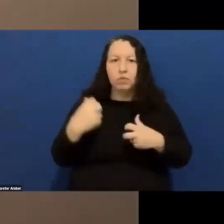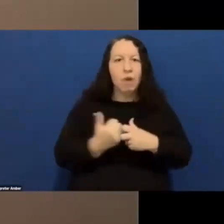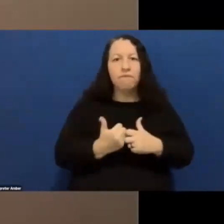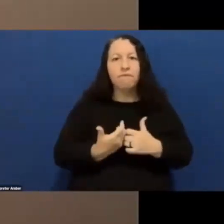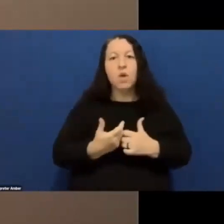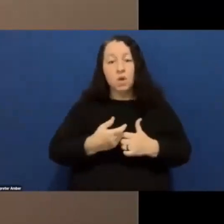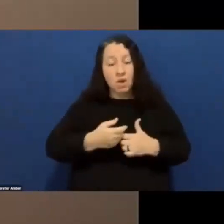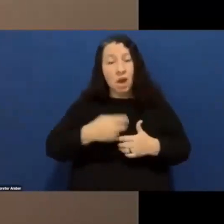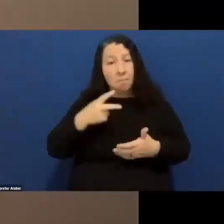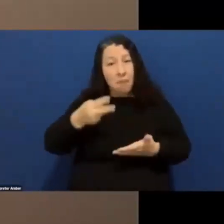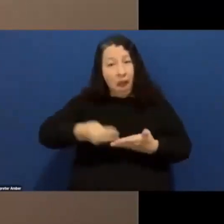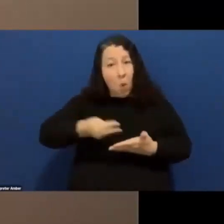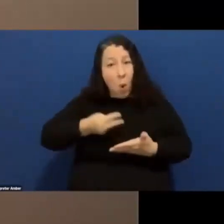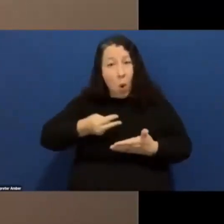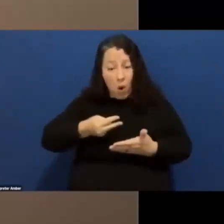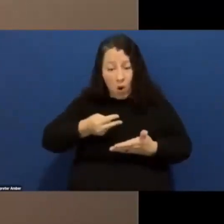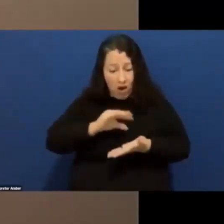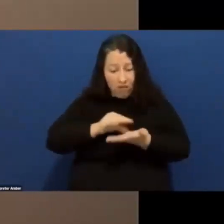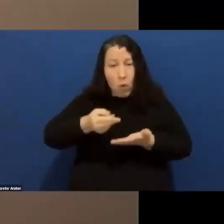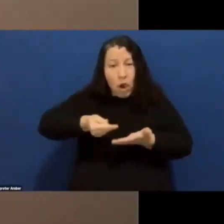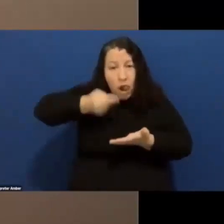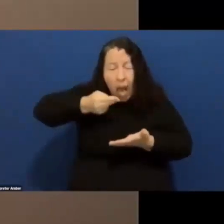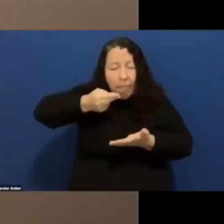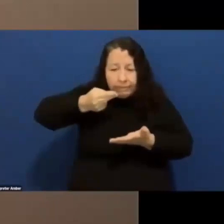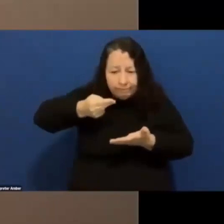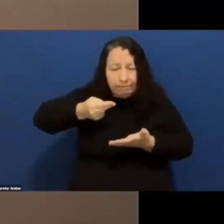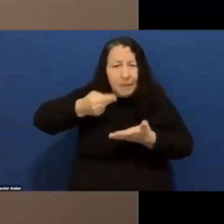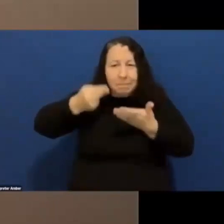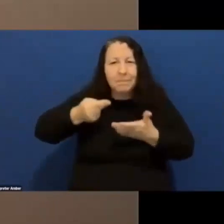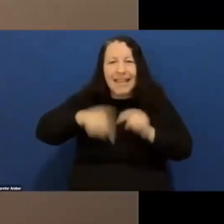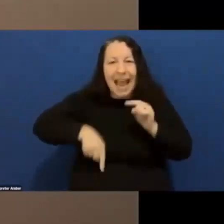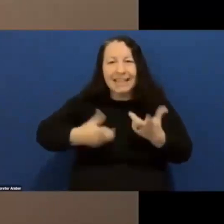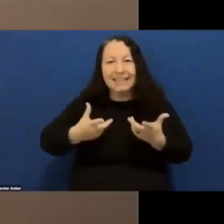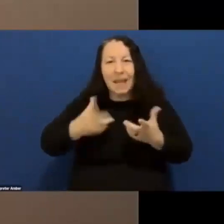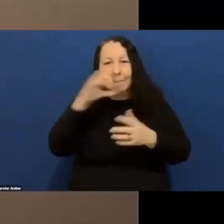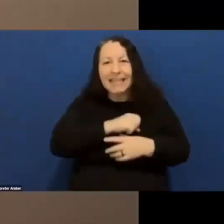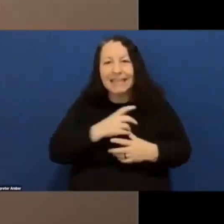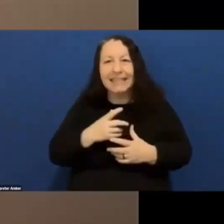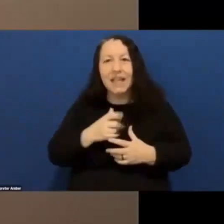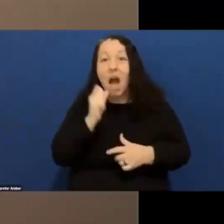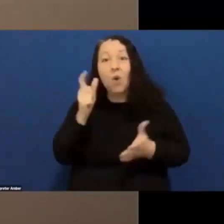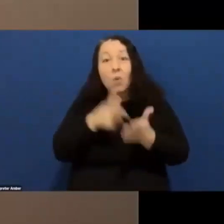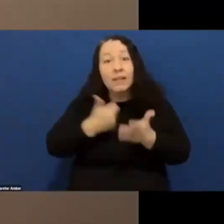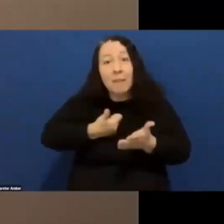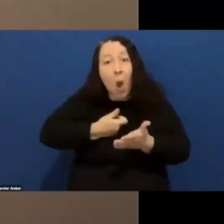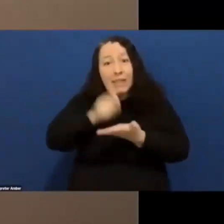mouth. I don't recognize my own signature. The letters seem to be falling down.